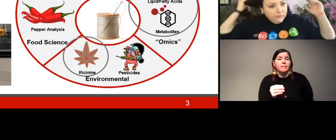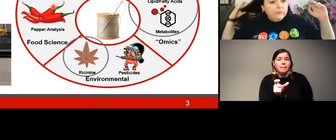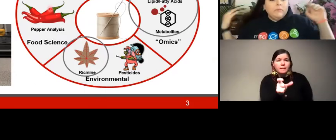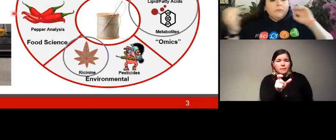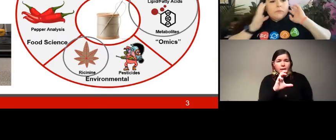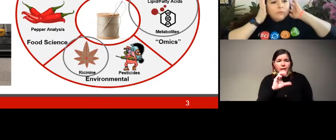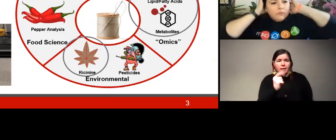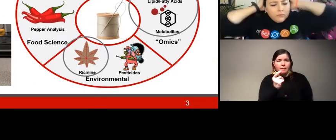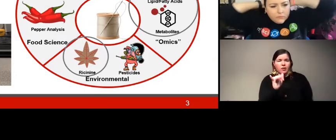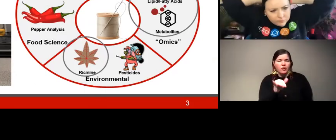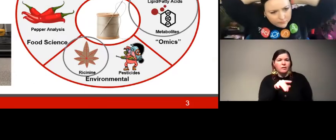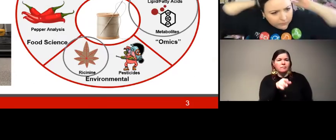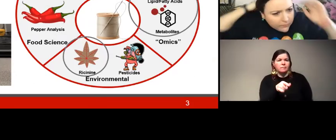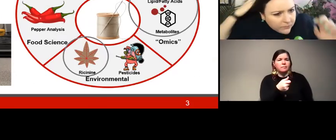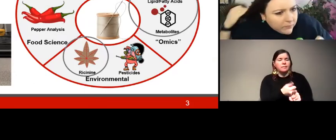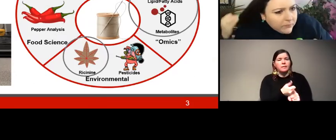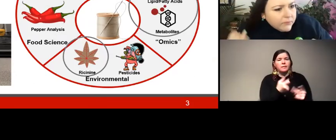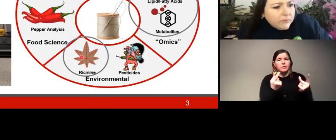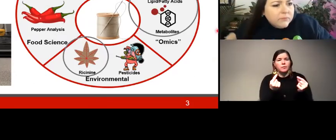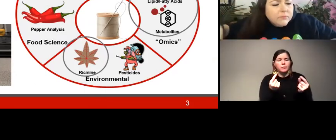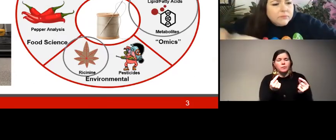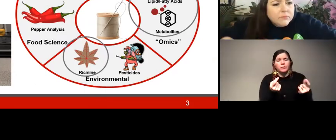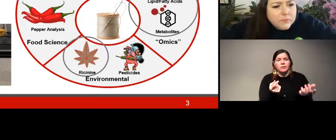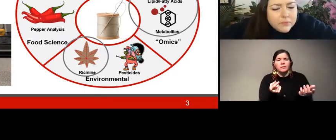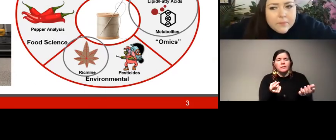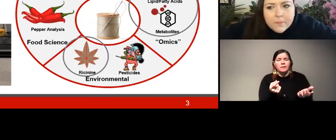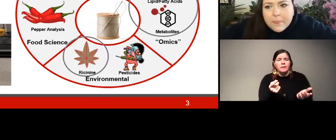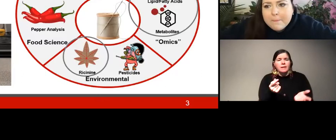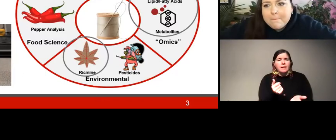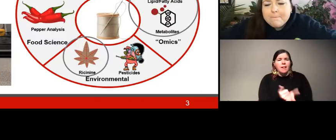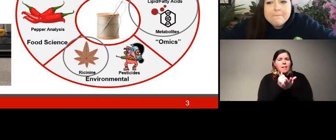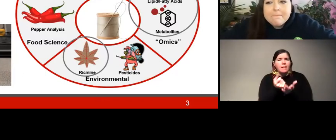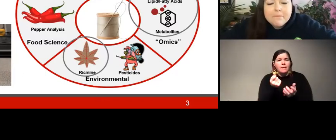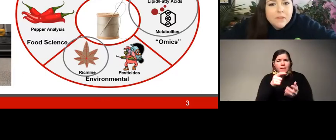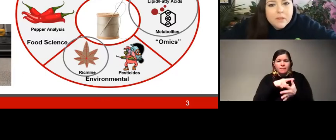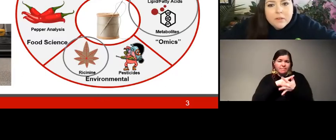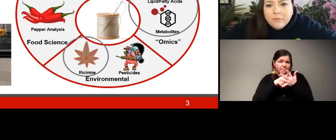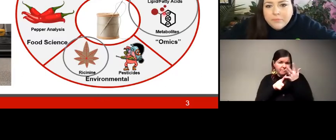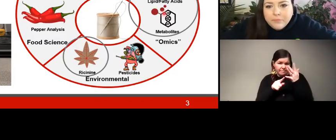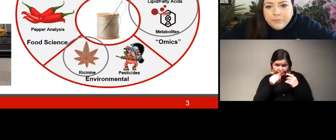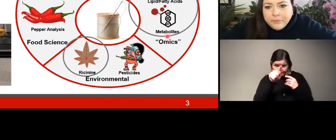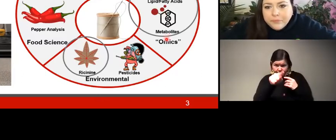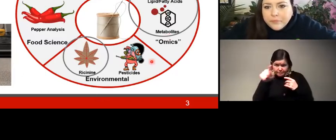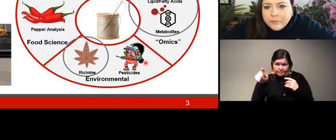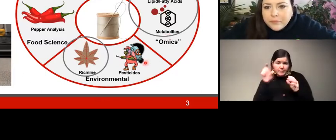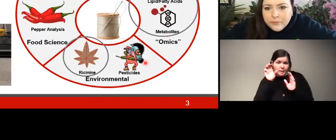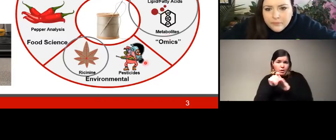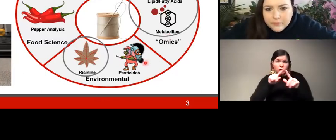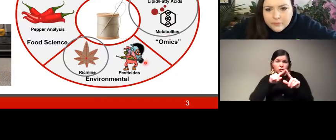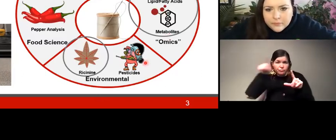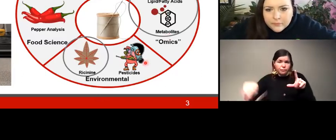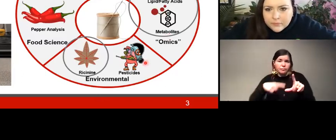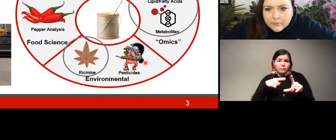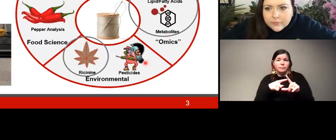capillaries. And what that does is it really helps us to do any of these applications that I have outlined here. So thread's